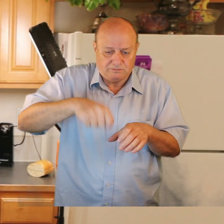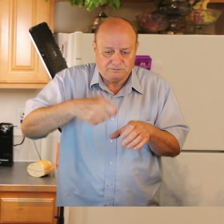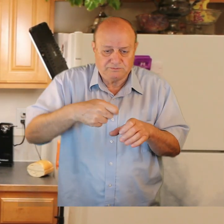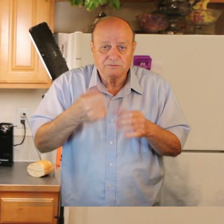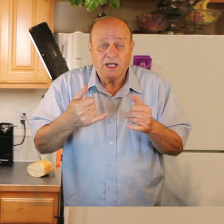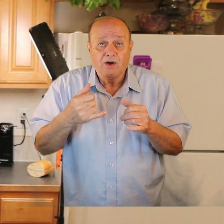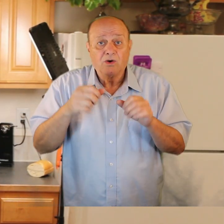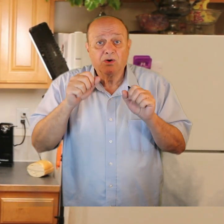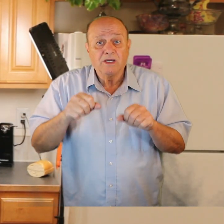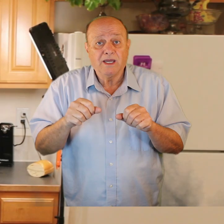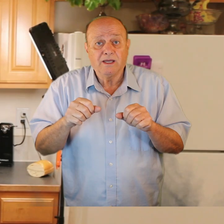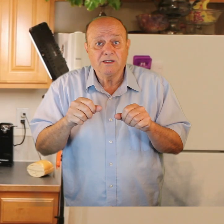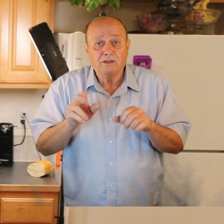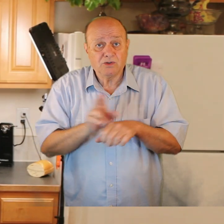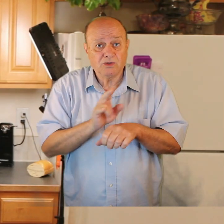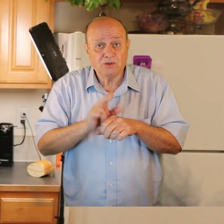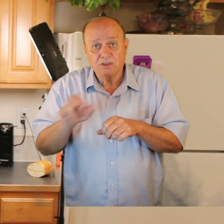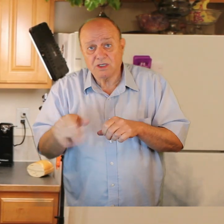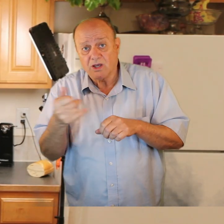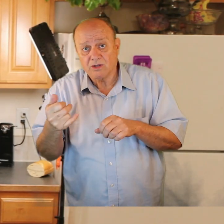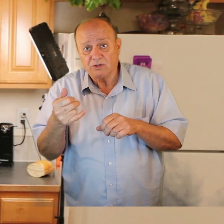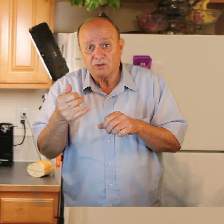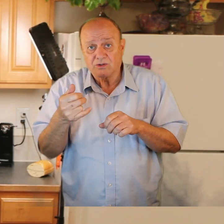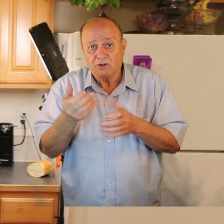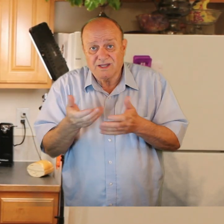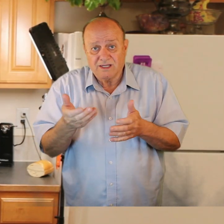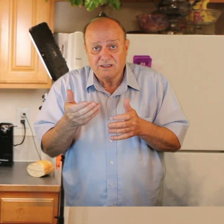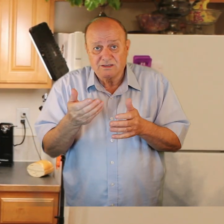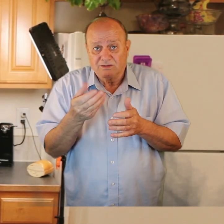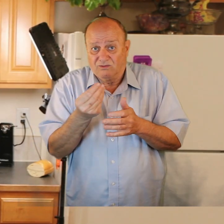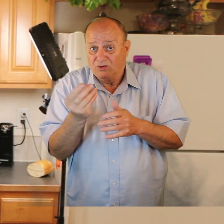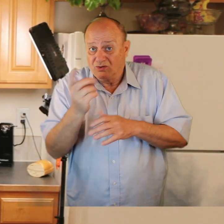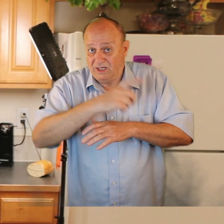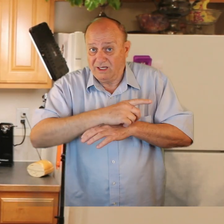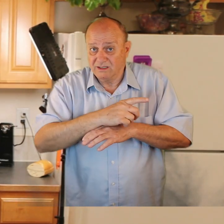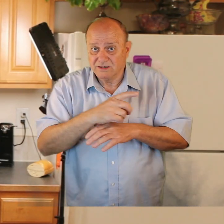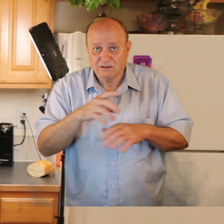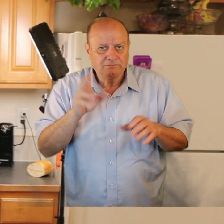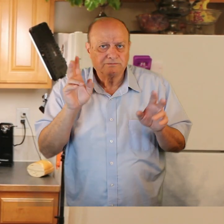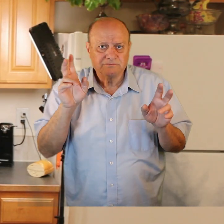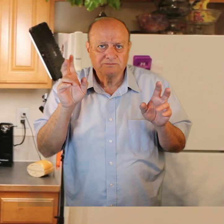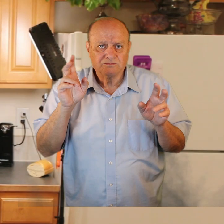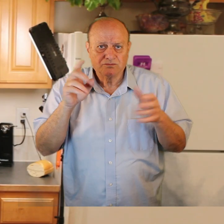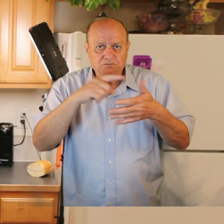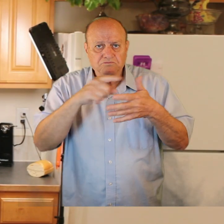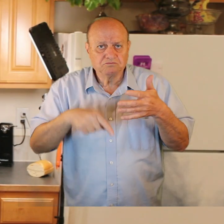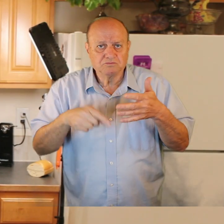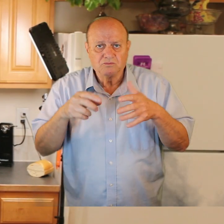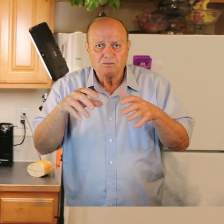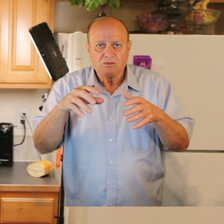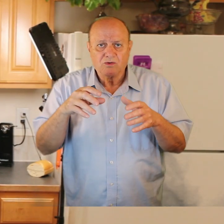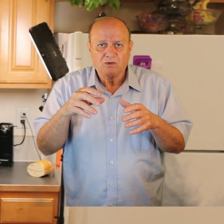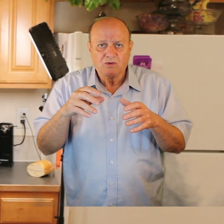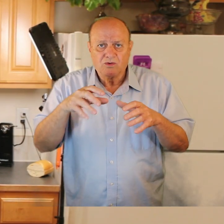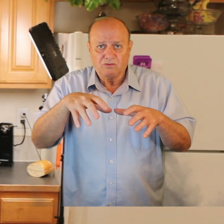can be used in other recipes even for the next few days. Frozen vegetables, fresh broccoli, fresh